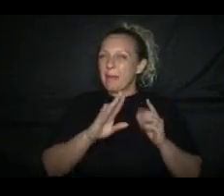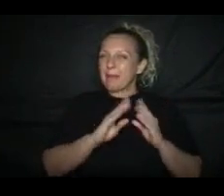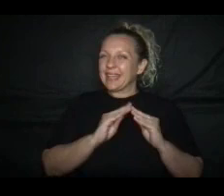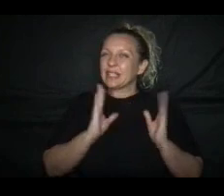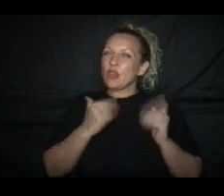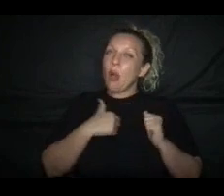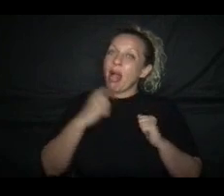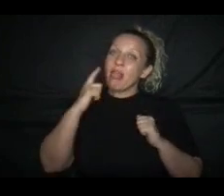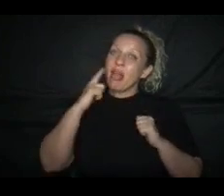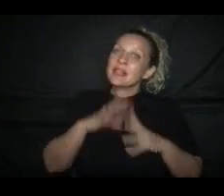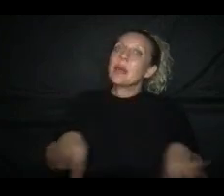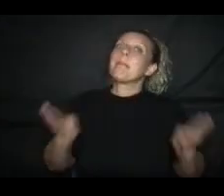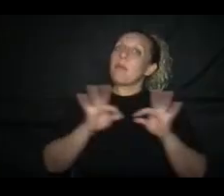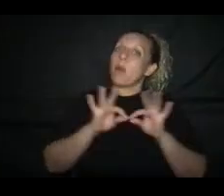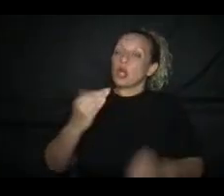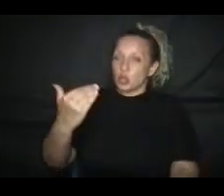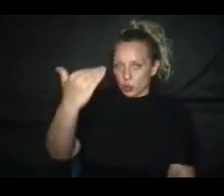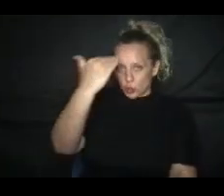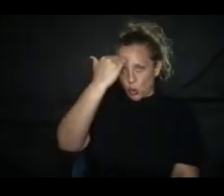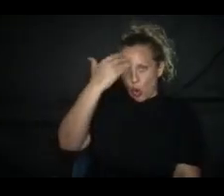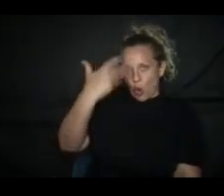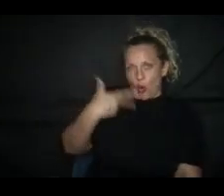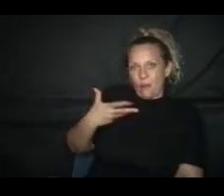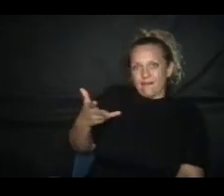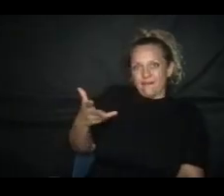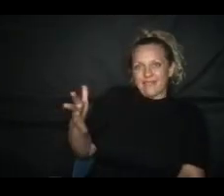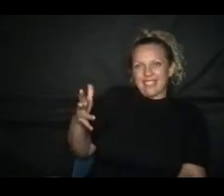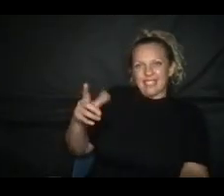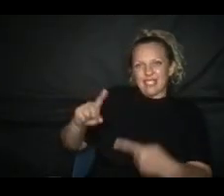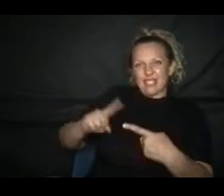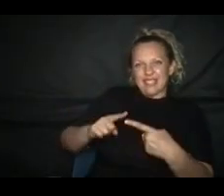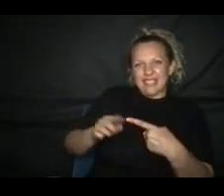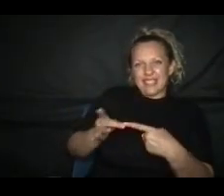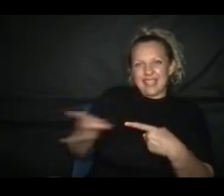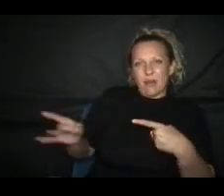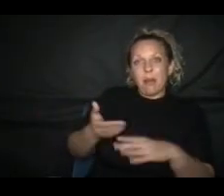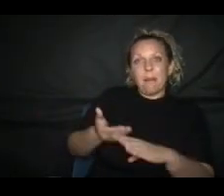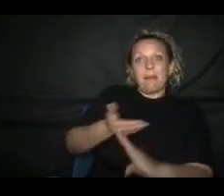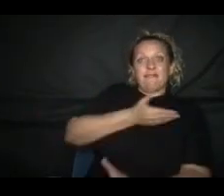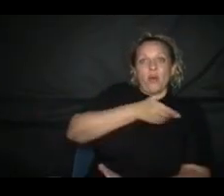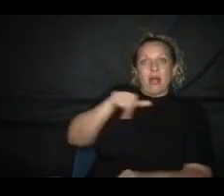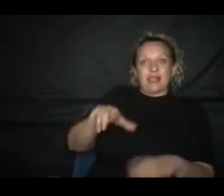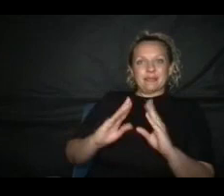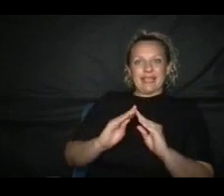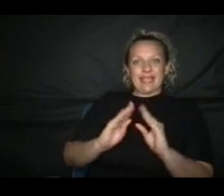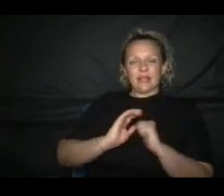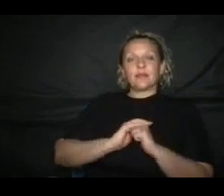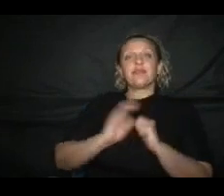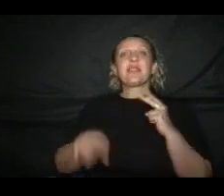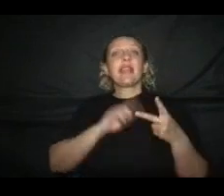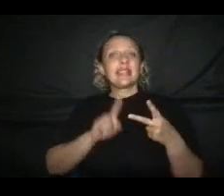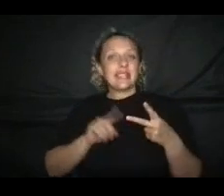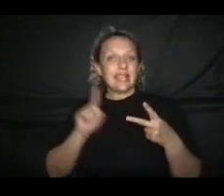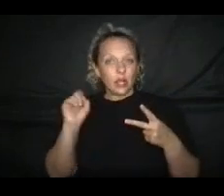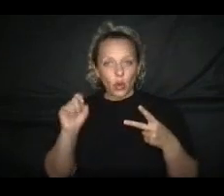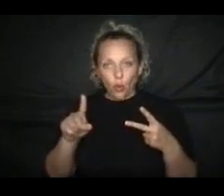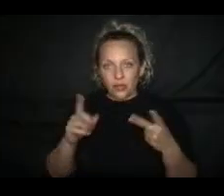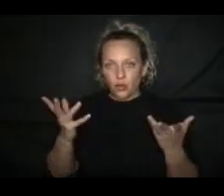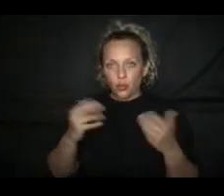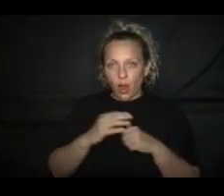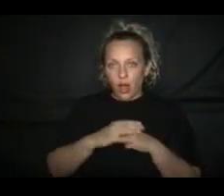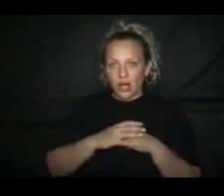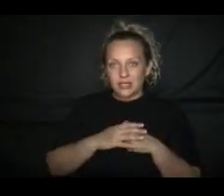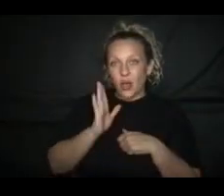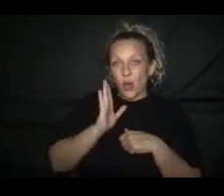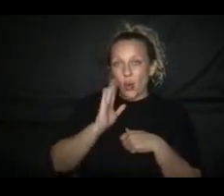that that's important to note that that was done before this meeting. The second question was, will we